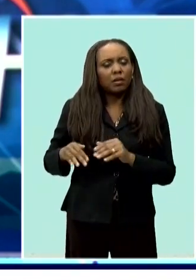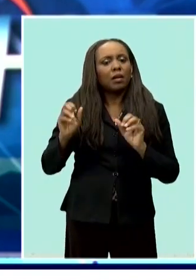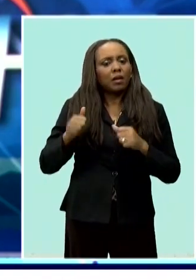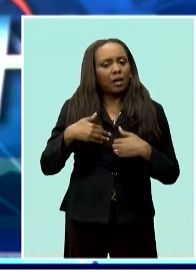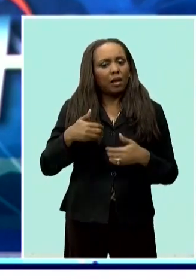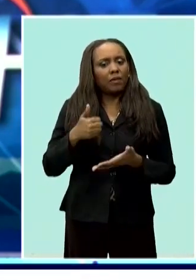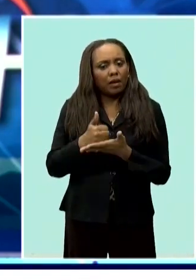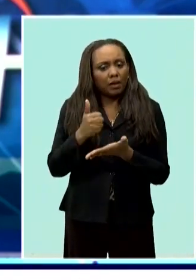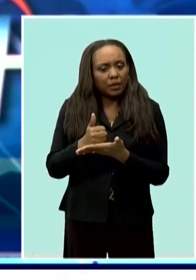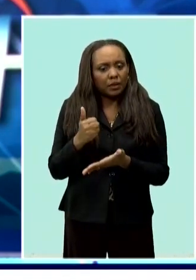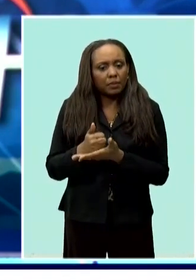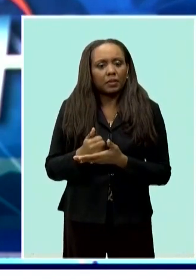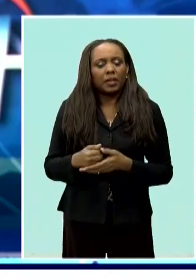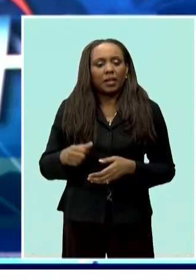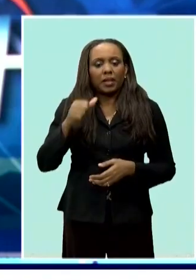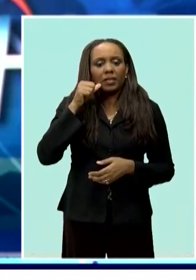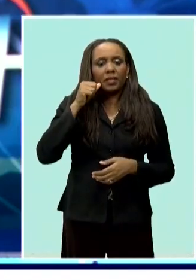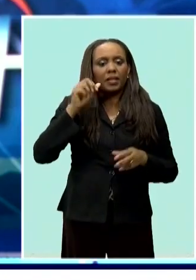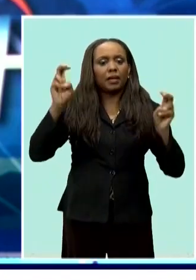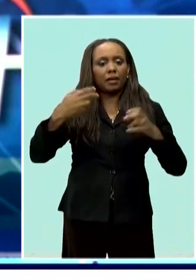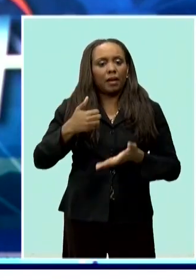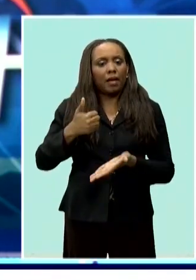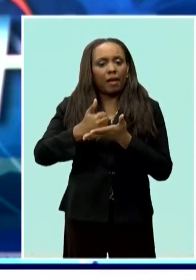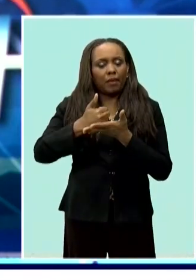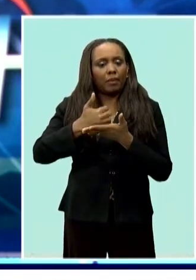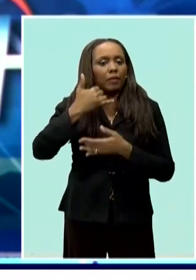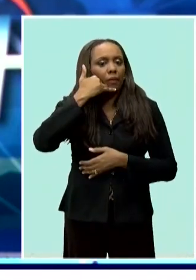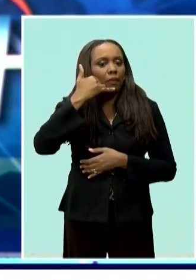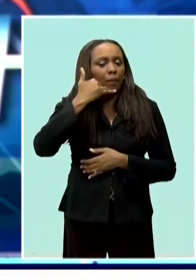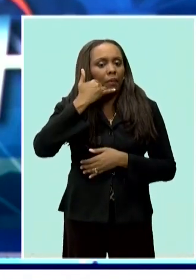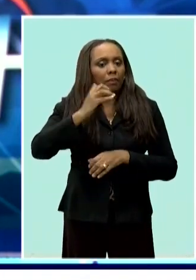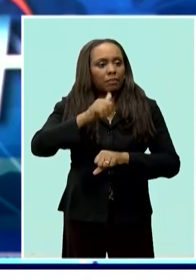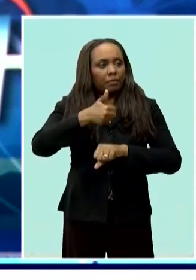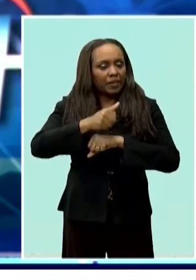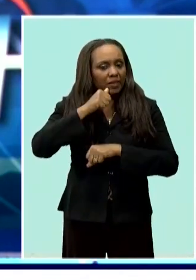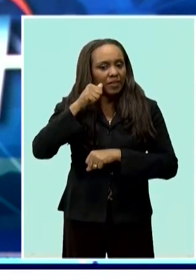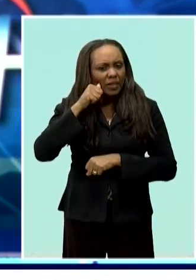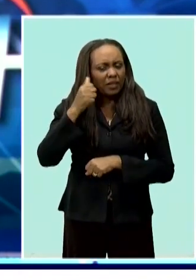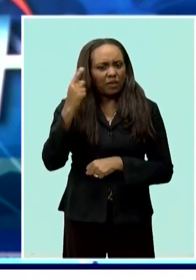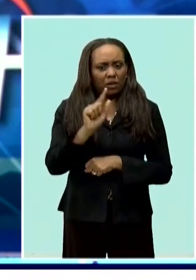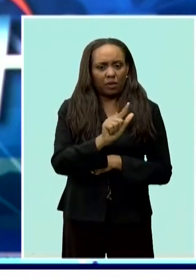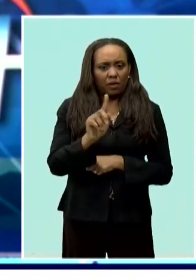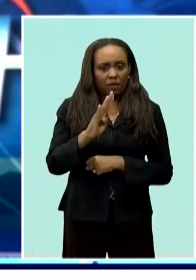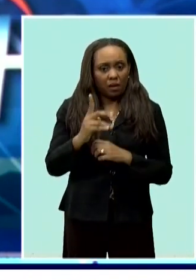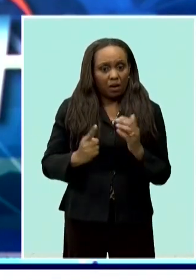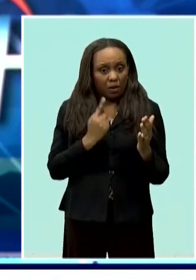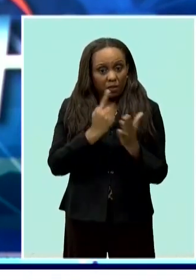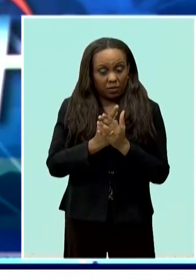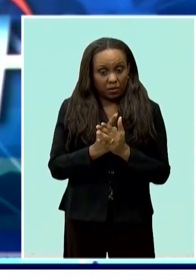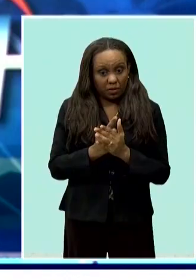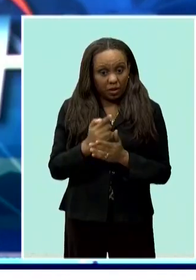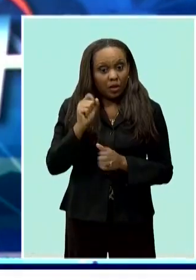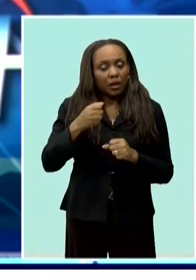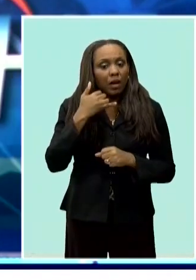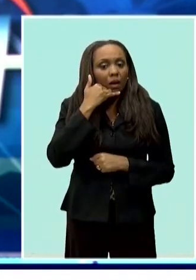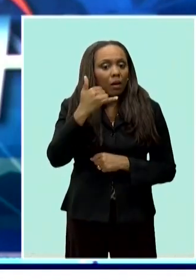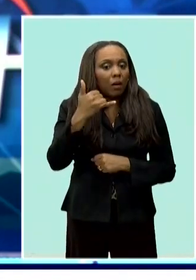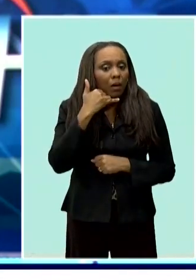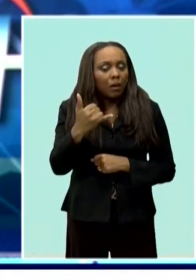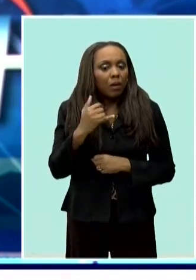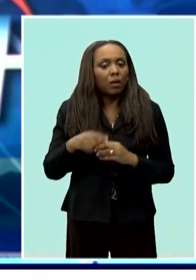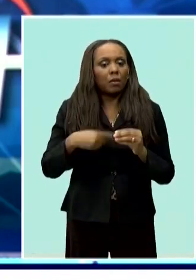it. But he told me he recently started using containers and it works. So there are containers here that work.